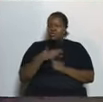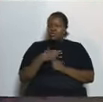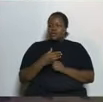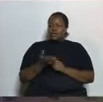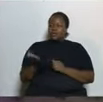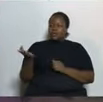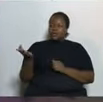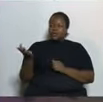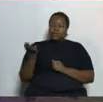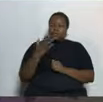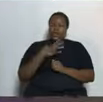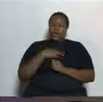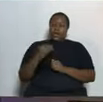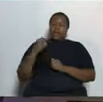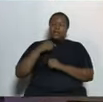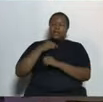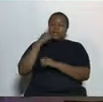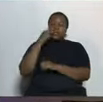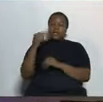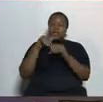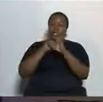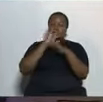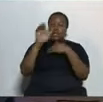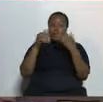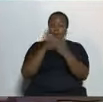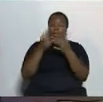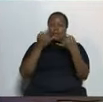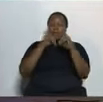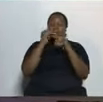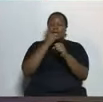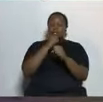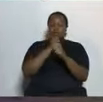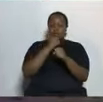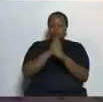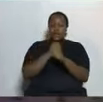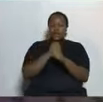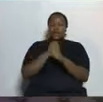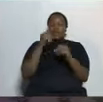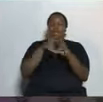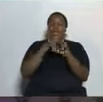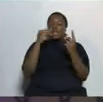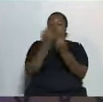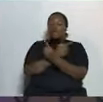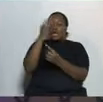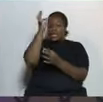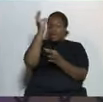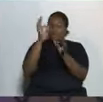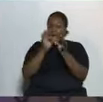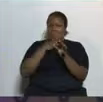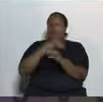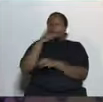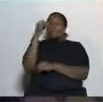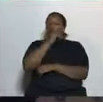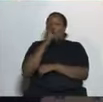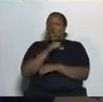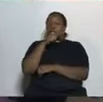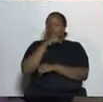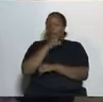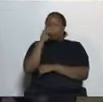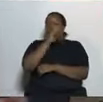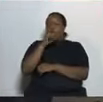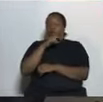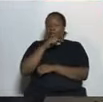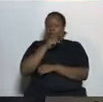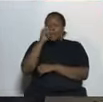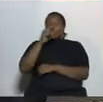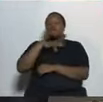ruler, Sagius Quatrus, tried to make Polycarp deny his faith. He said, old man, you do not have